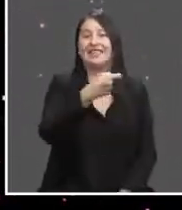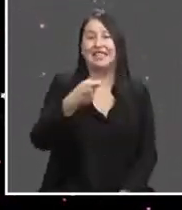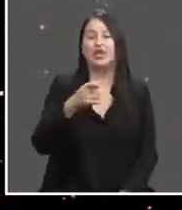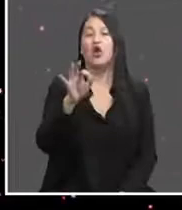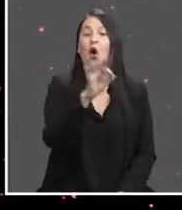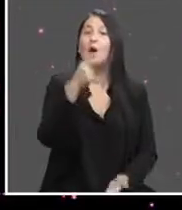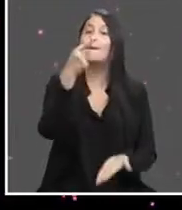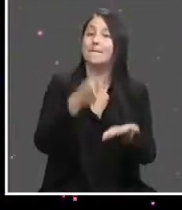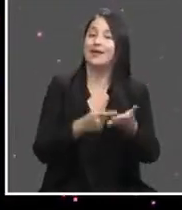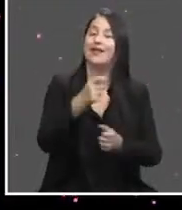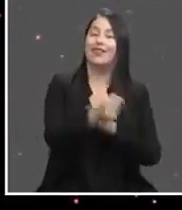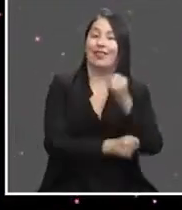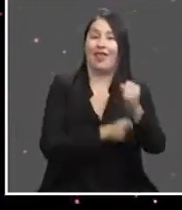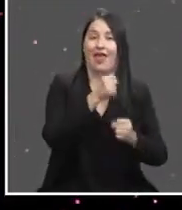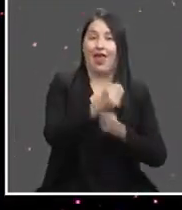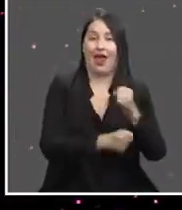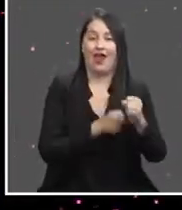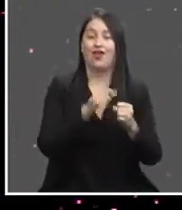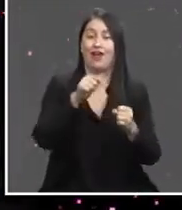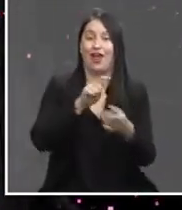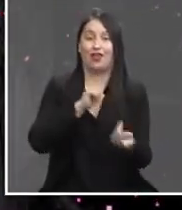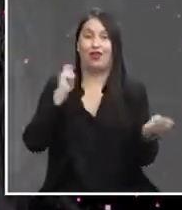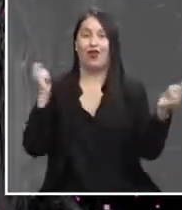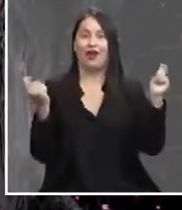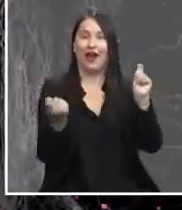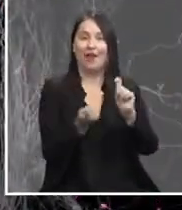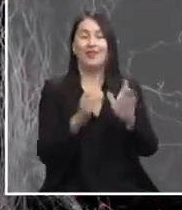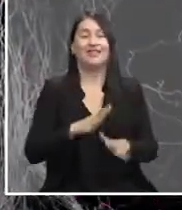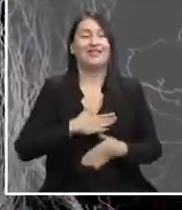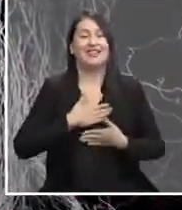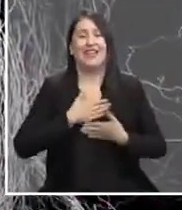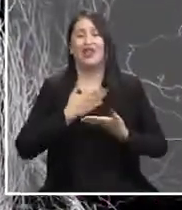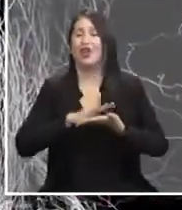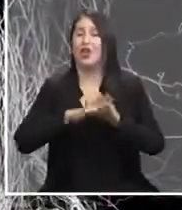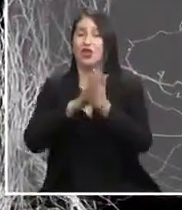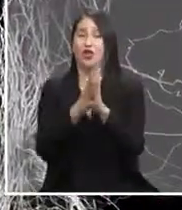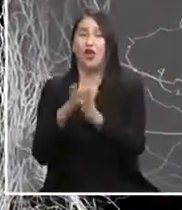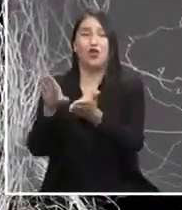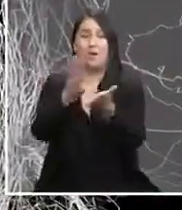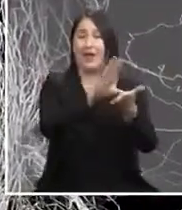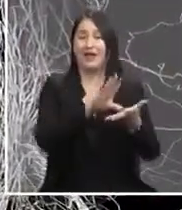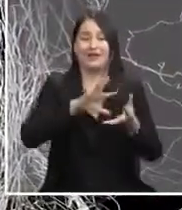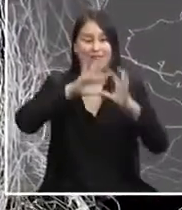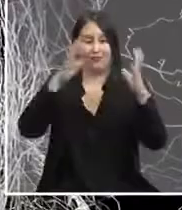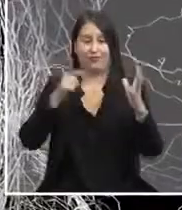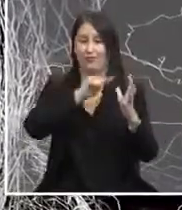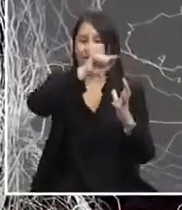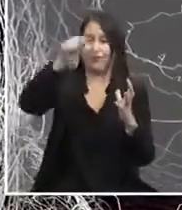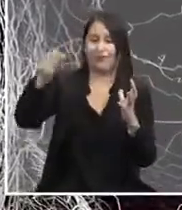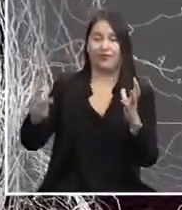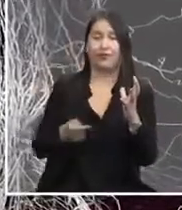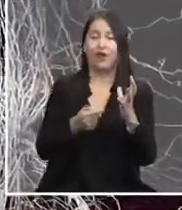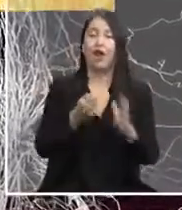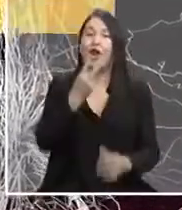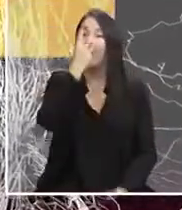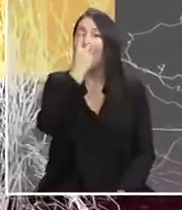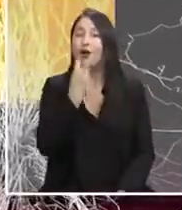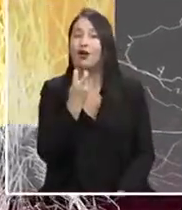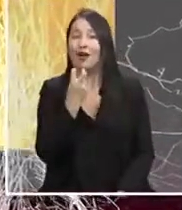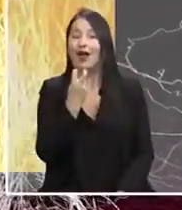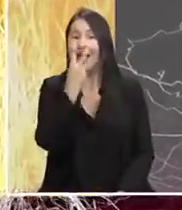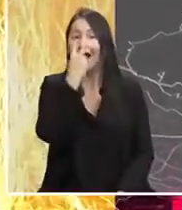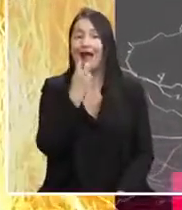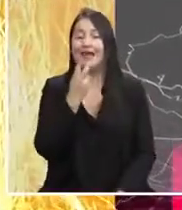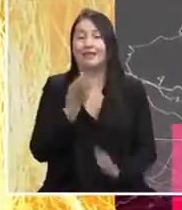changes are being felt in every region of the world. Greenhouse gases from human activities are responsible